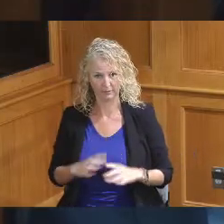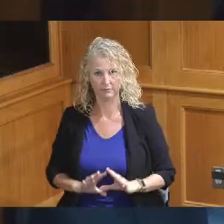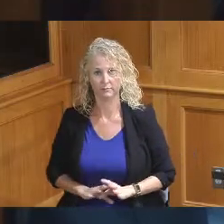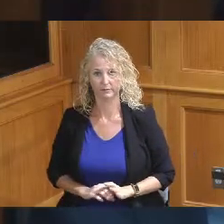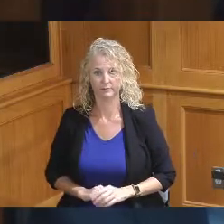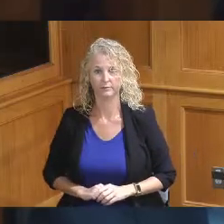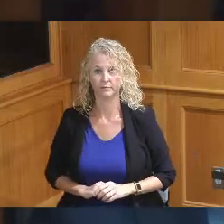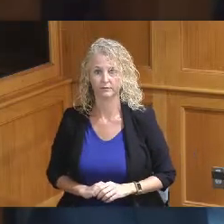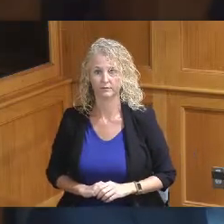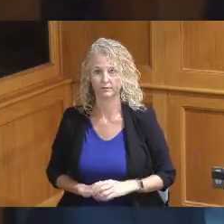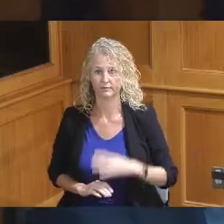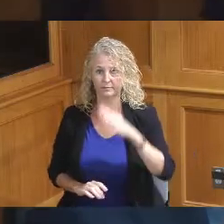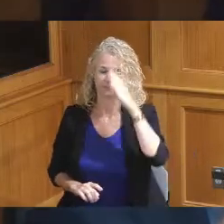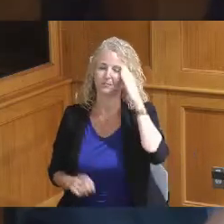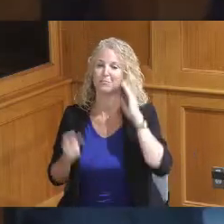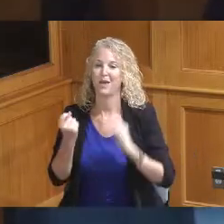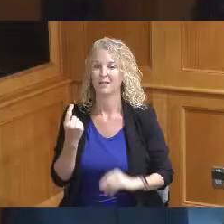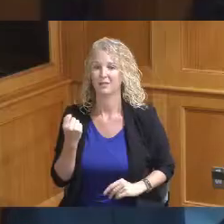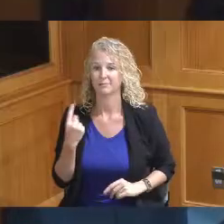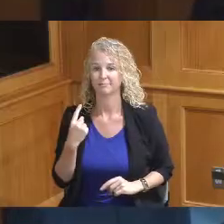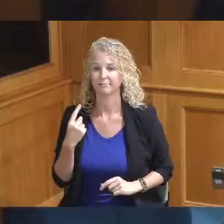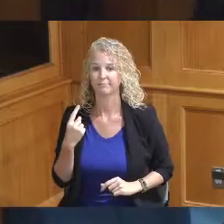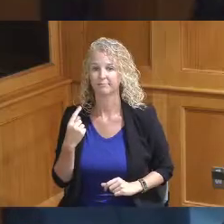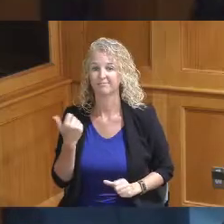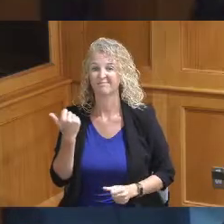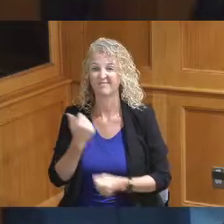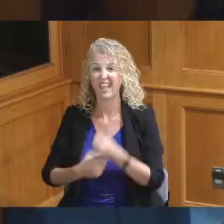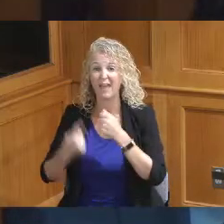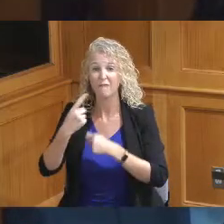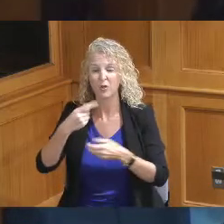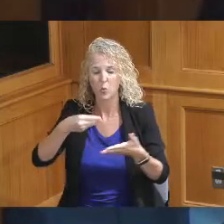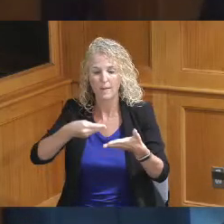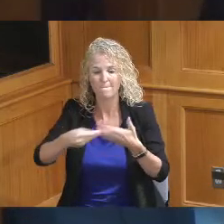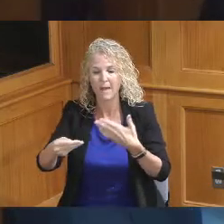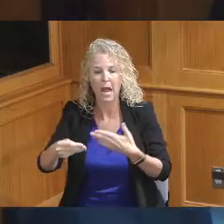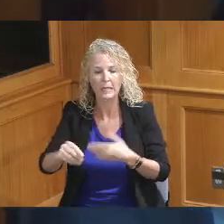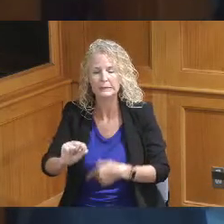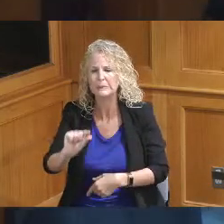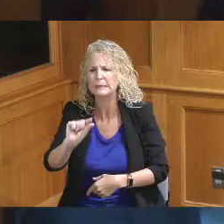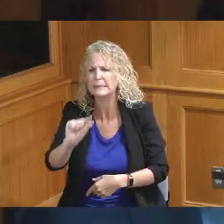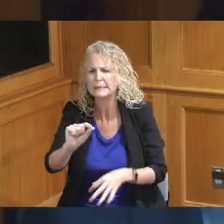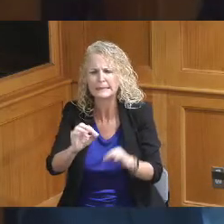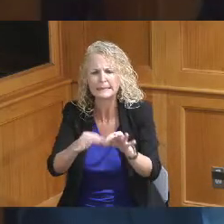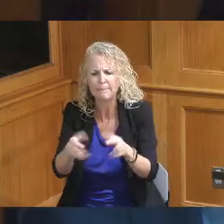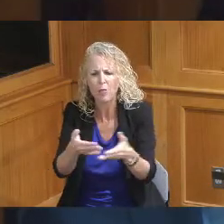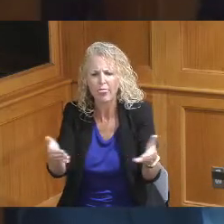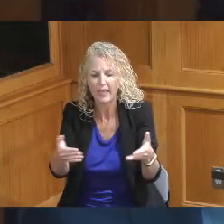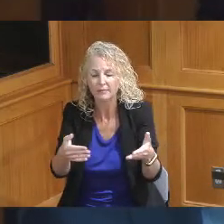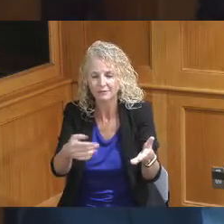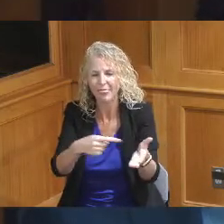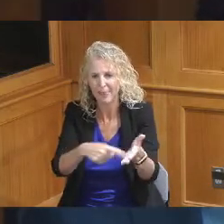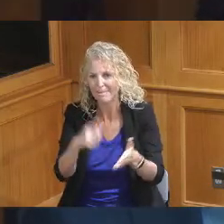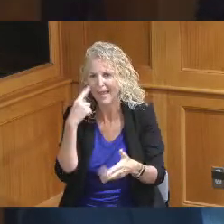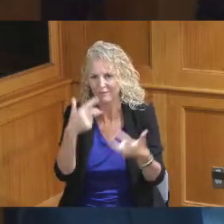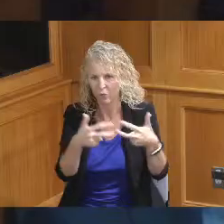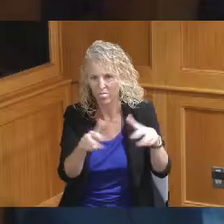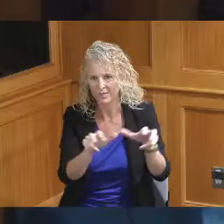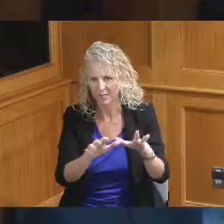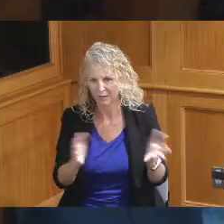about everybody that buys bubble gum is paying for this stadium. And in here, there's too